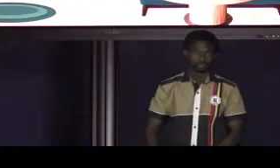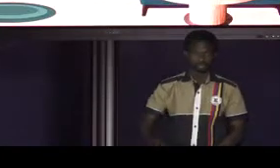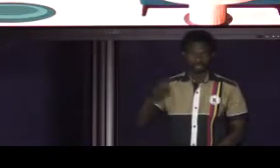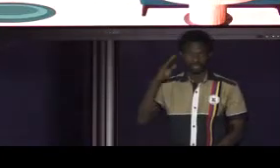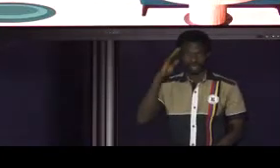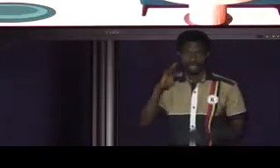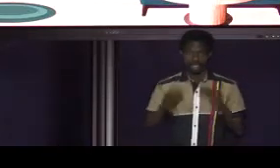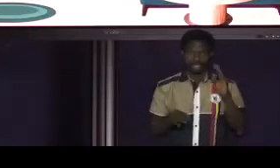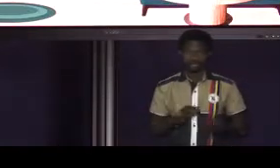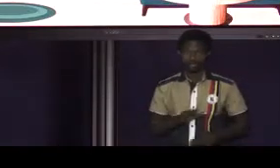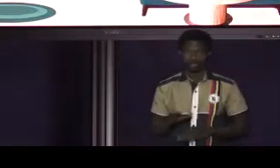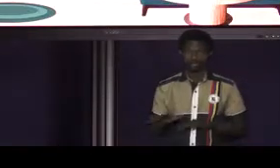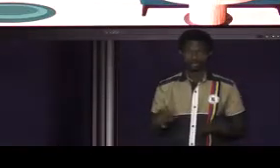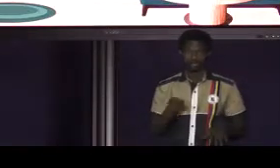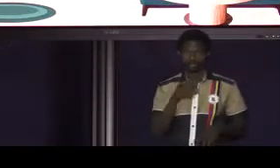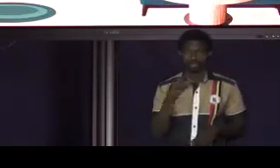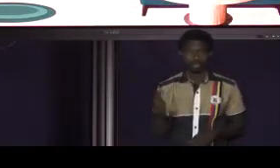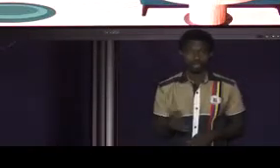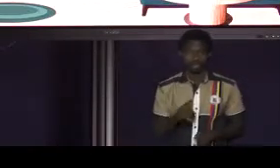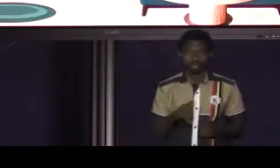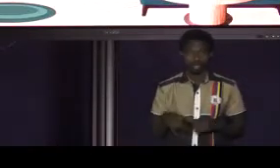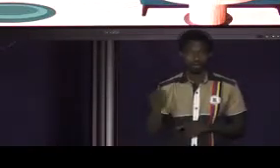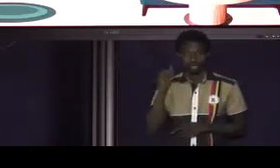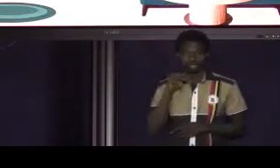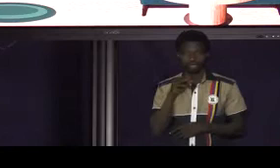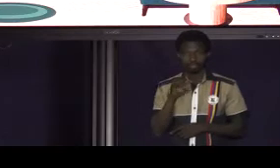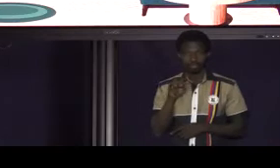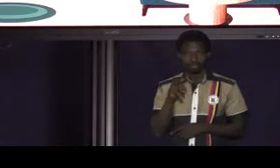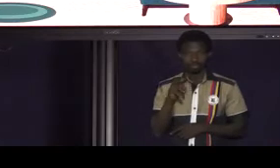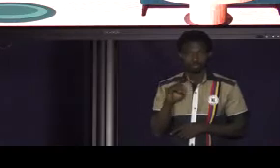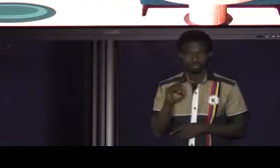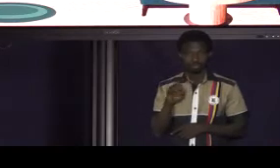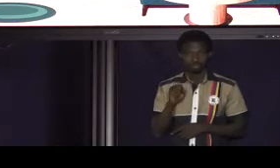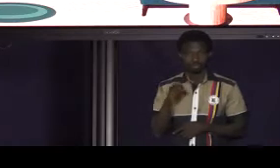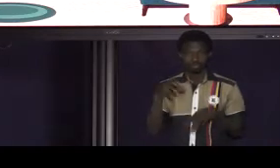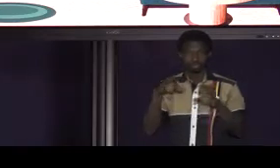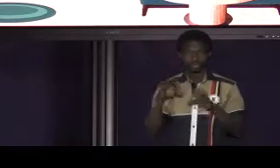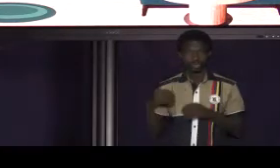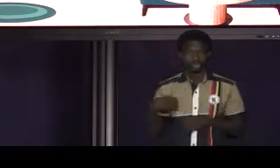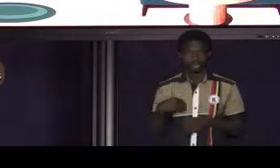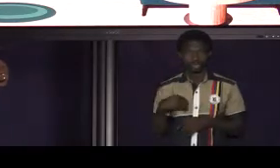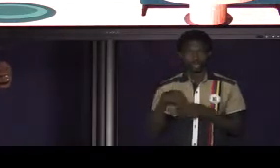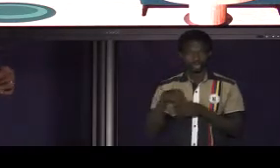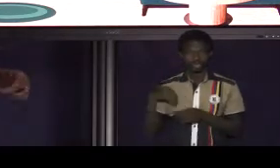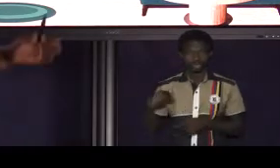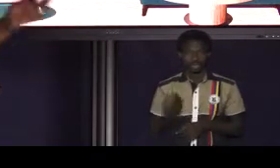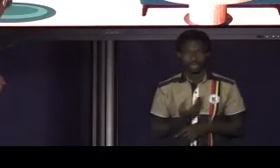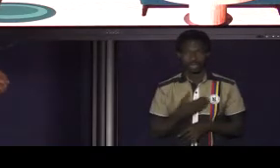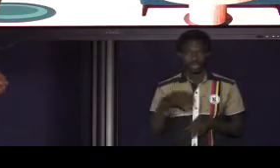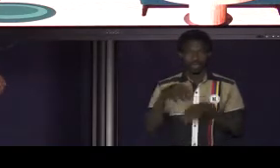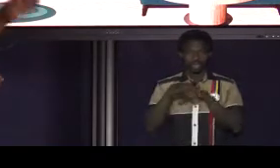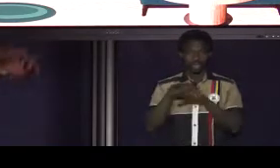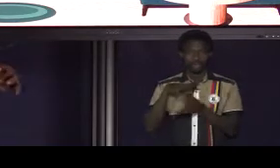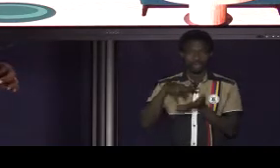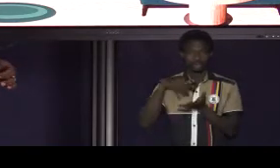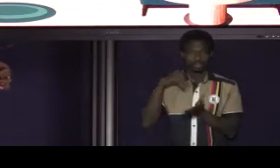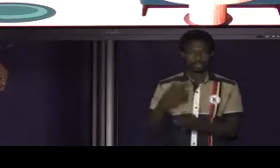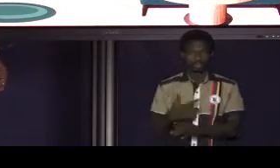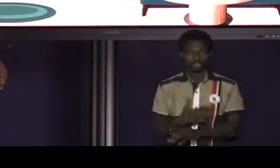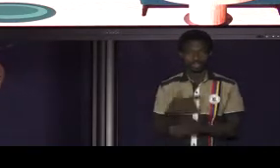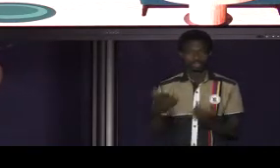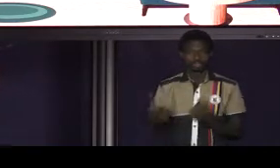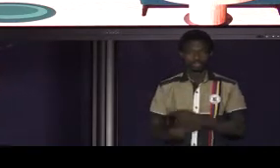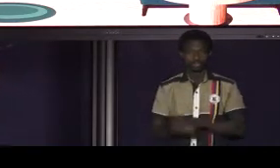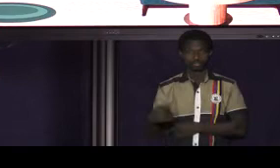Hello, pupils. You're welcome to Auntie Fumi's class. In our English Studies lesson today, we will be looking